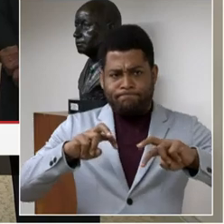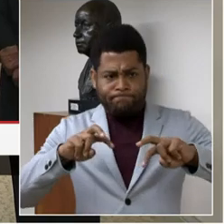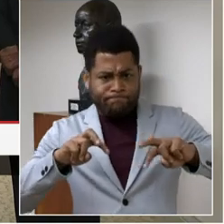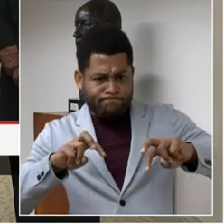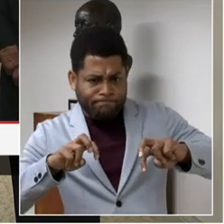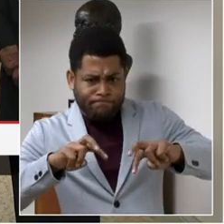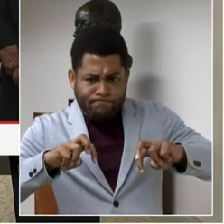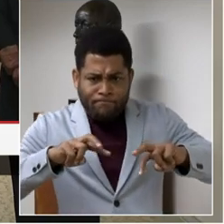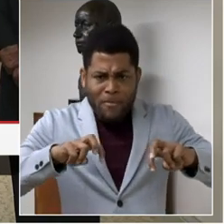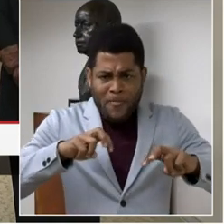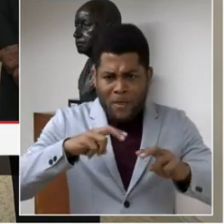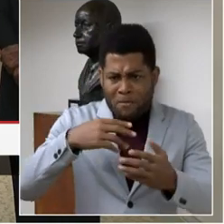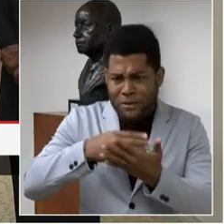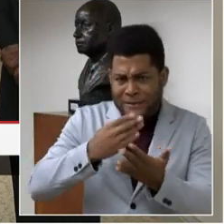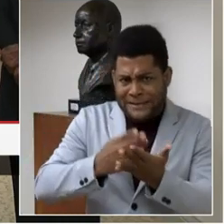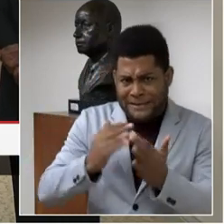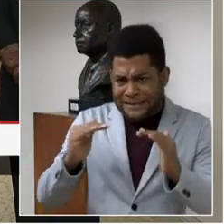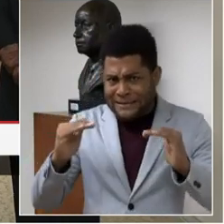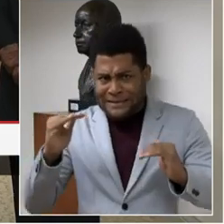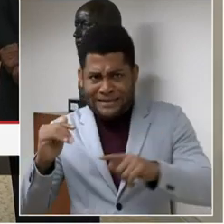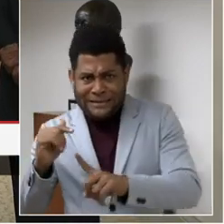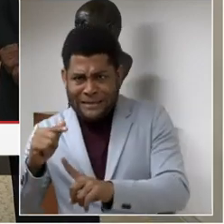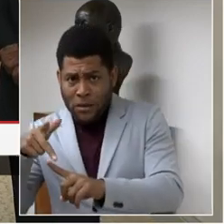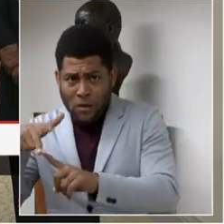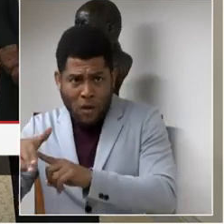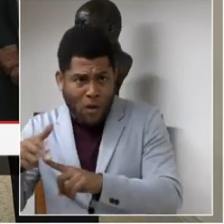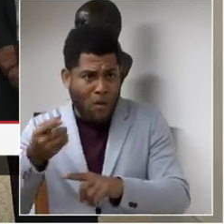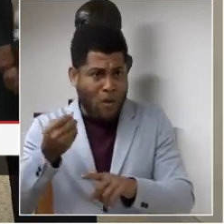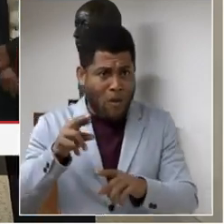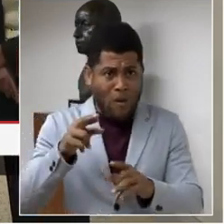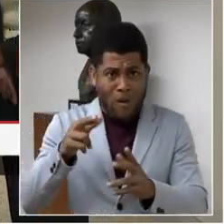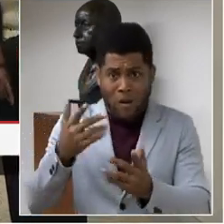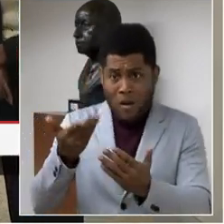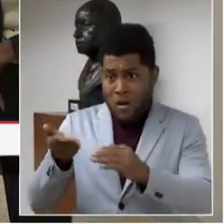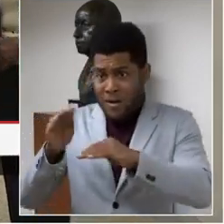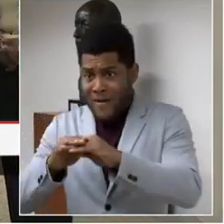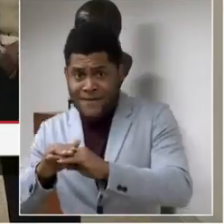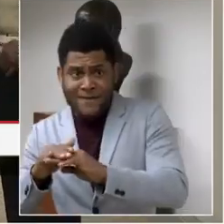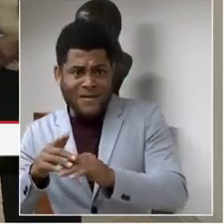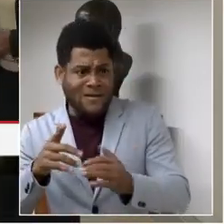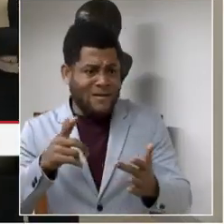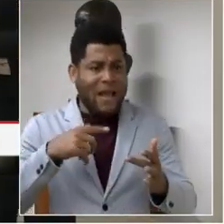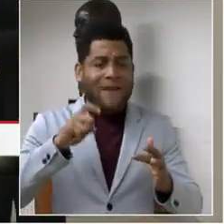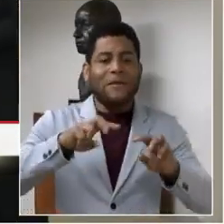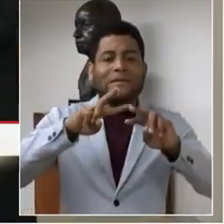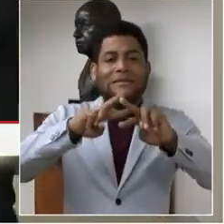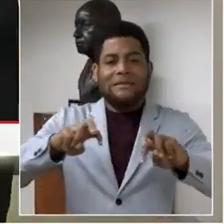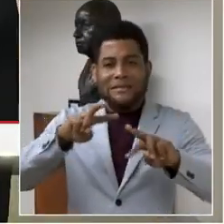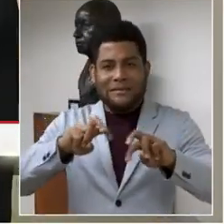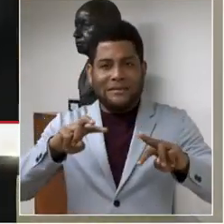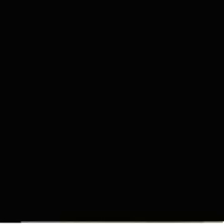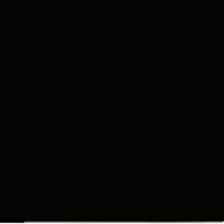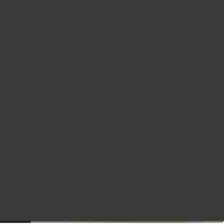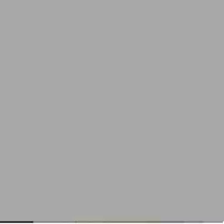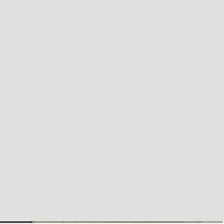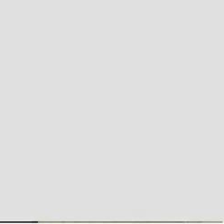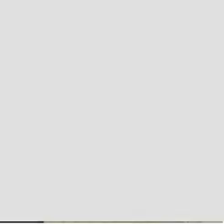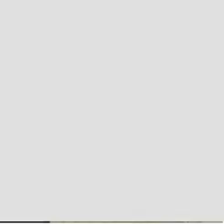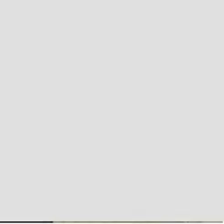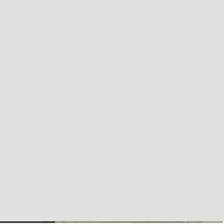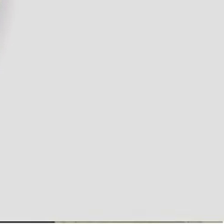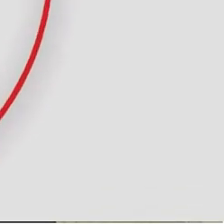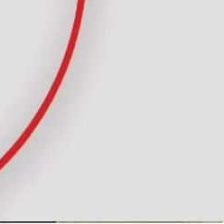members are very anxious to give people tickets. I think it's only fair to give people ample opportunity to know what the rules